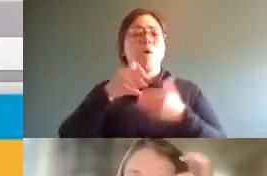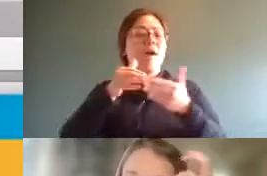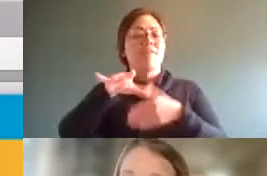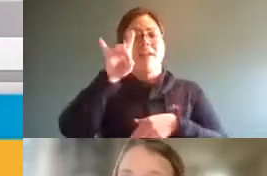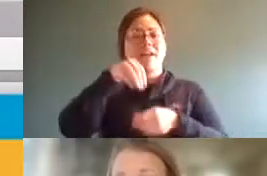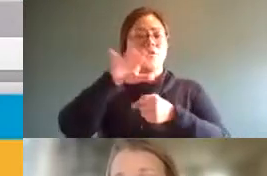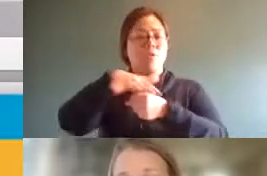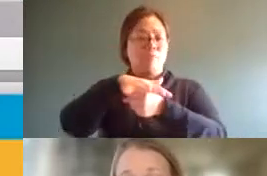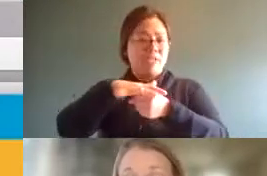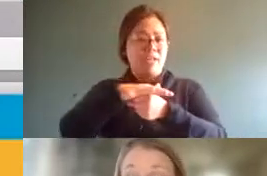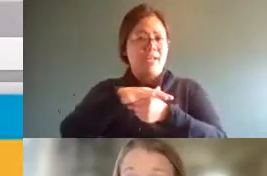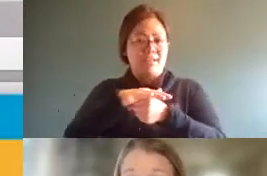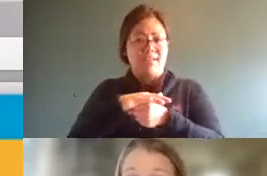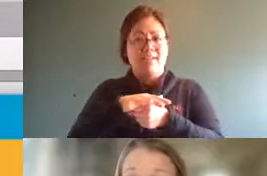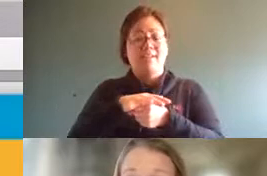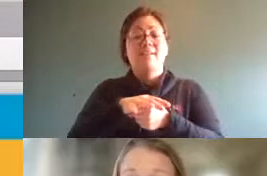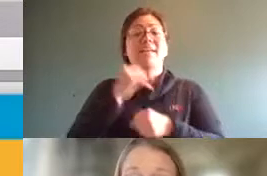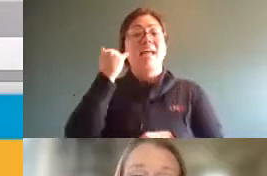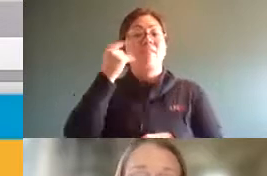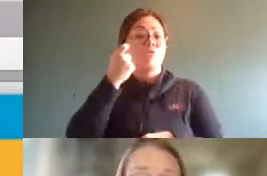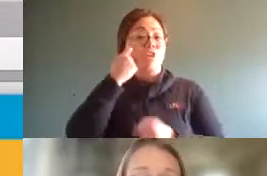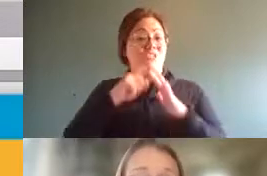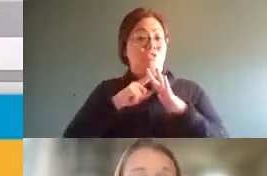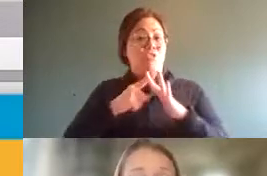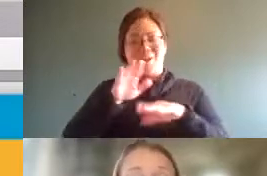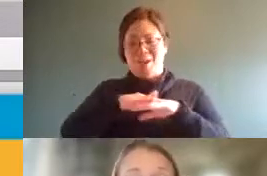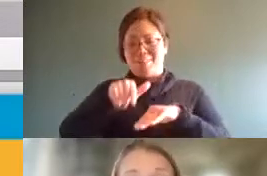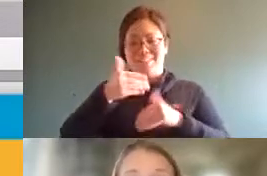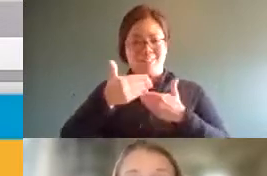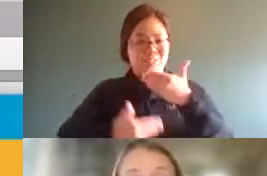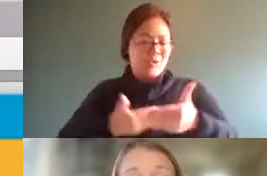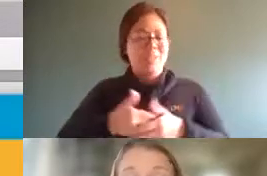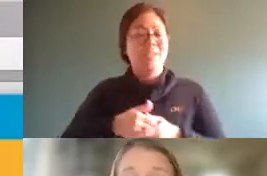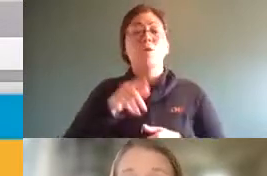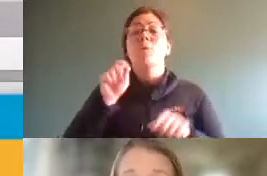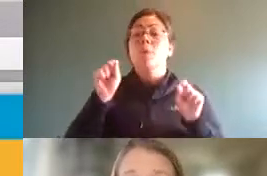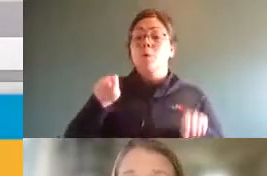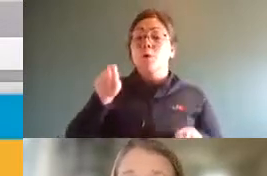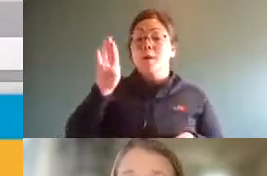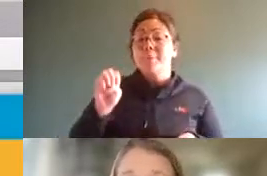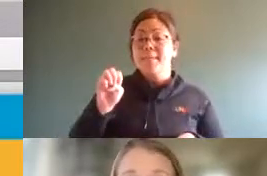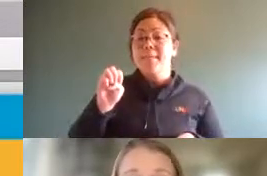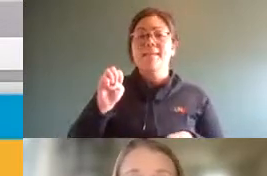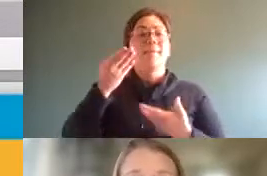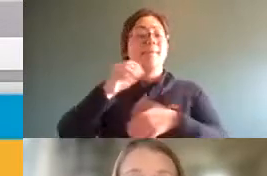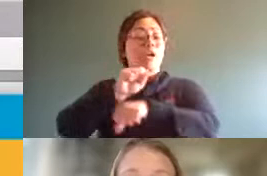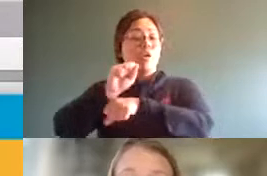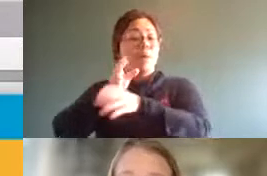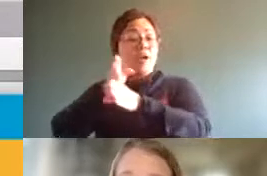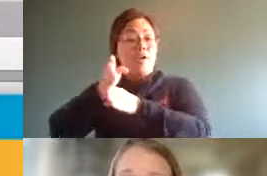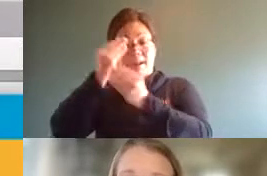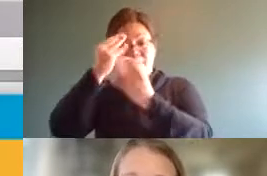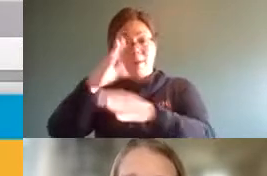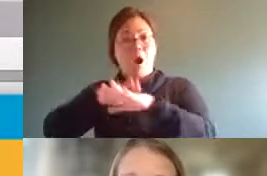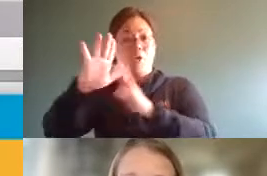more predominant, if you're just starting on this journey. So that could be career information on your website, and